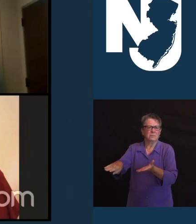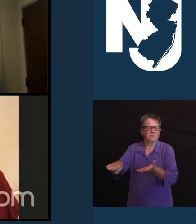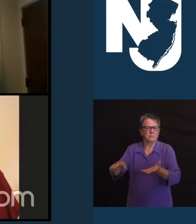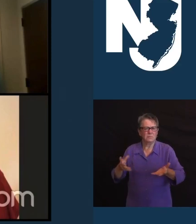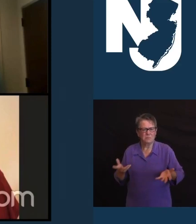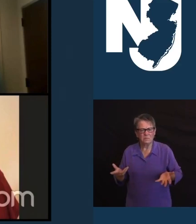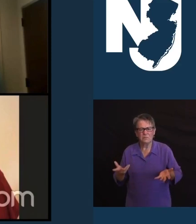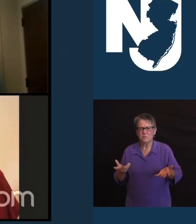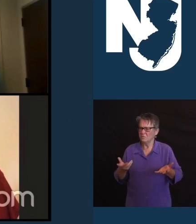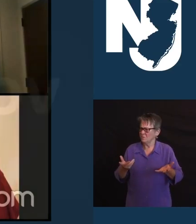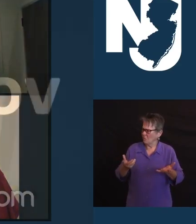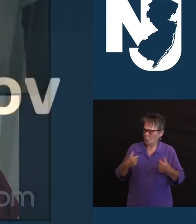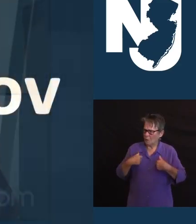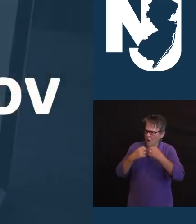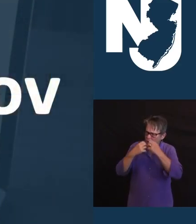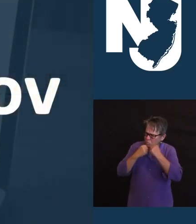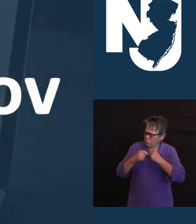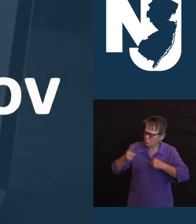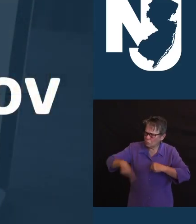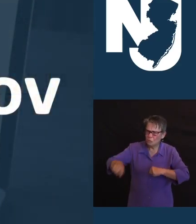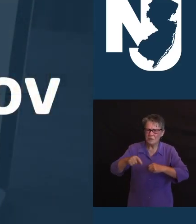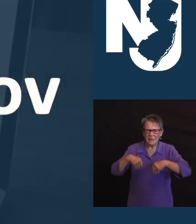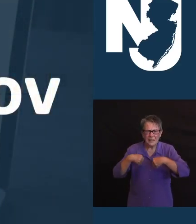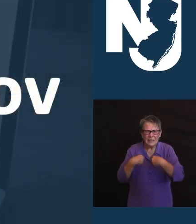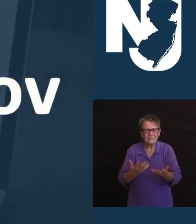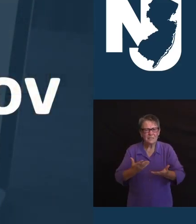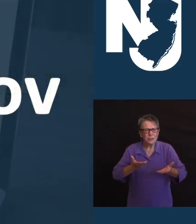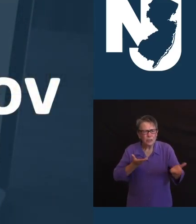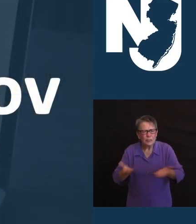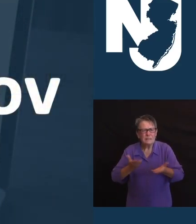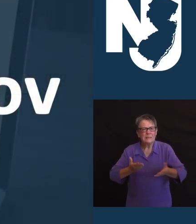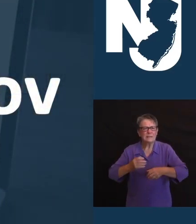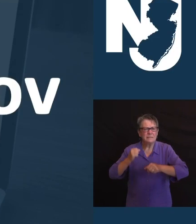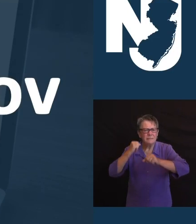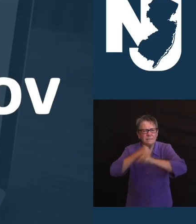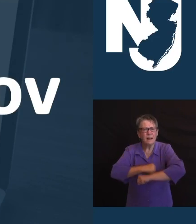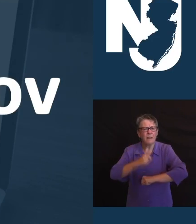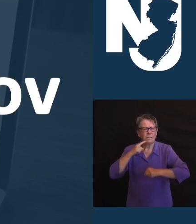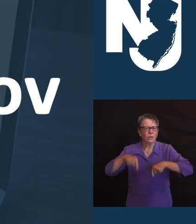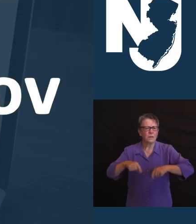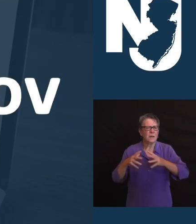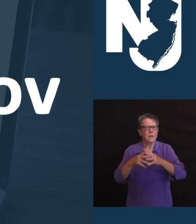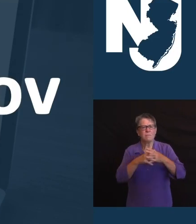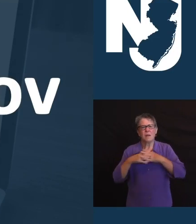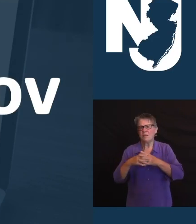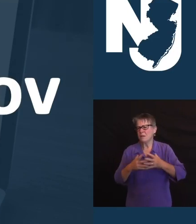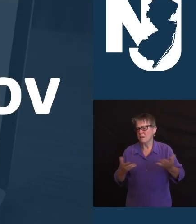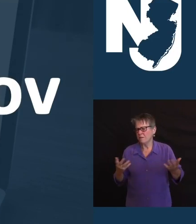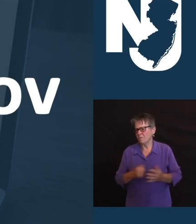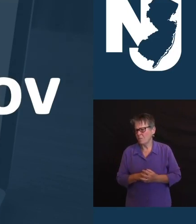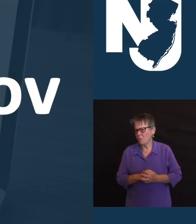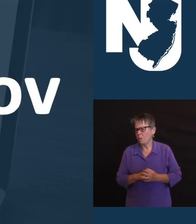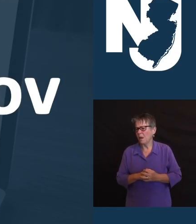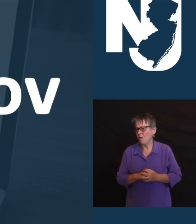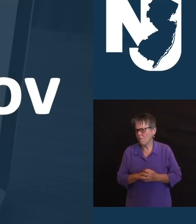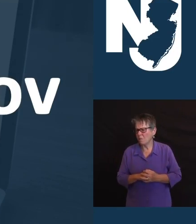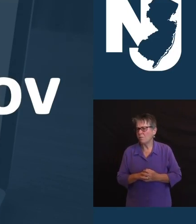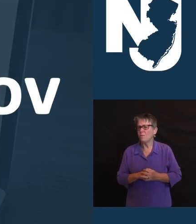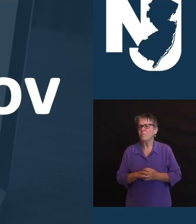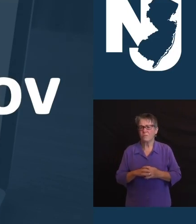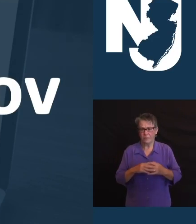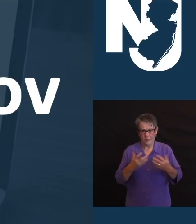Jerseyans. And this new law is a worthy complement to our ongoing efforts to ensure that the service of our military men and women